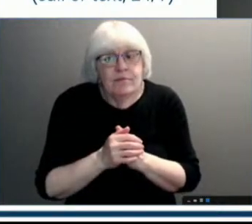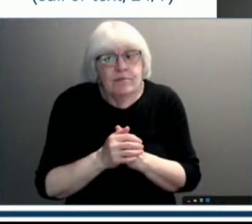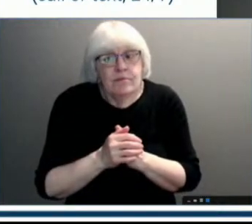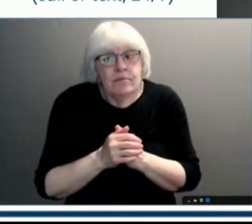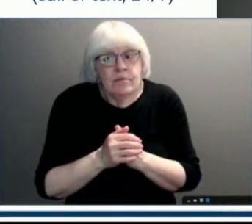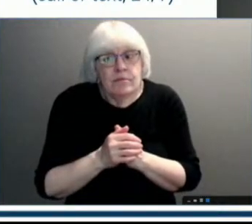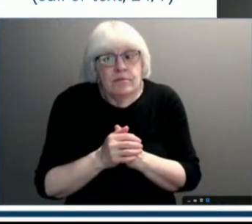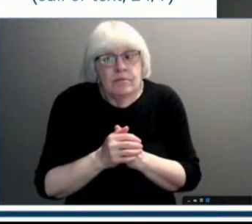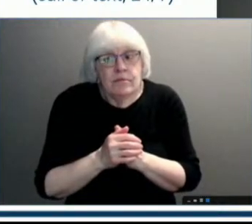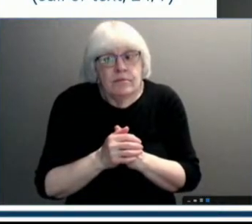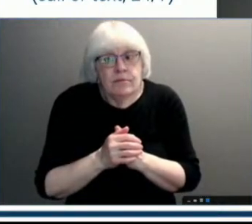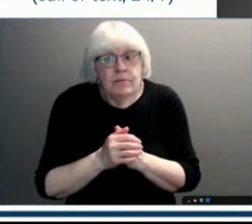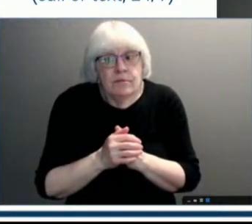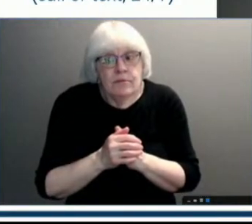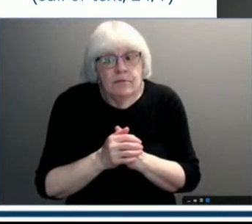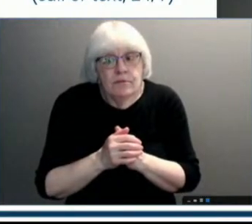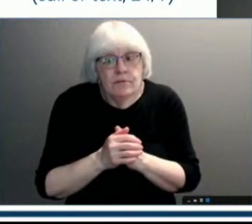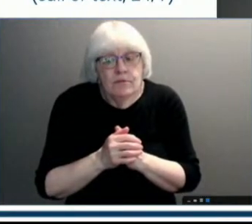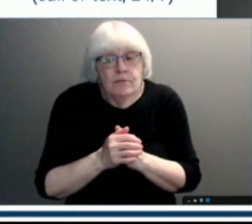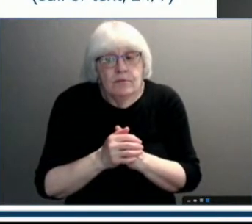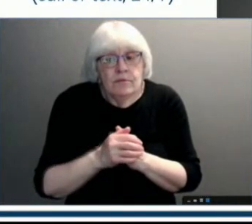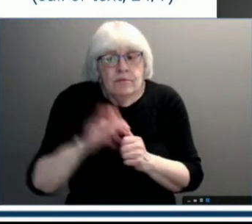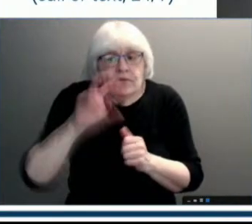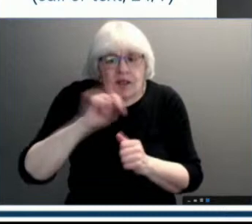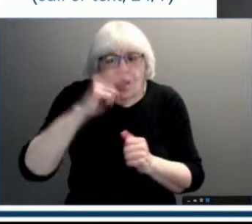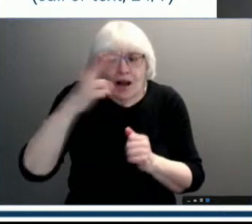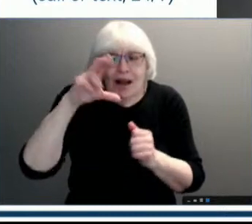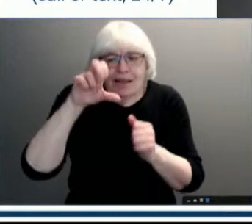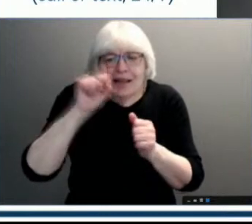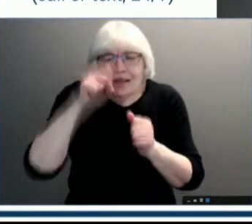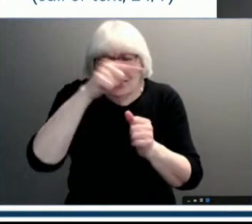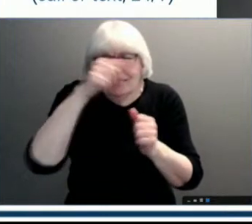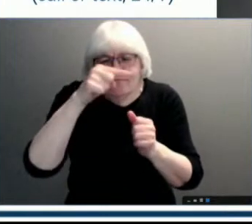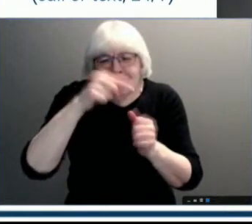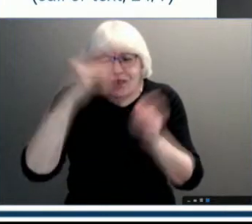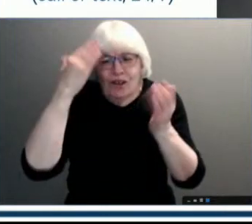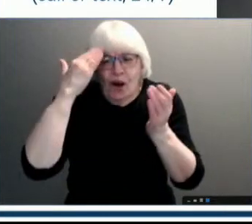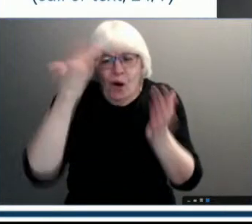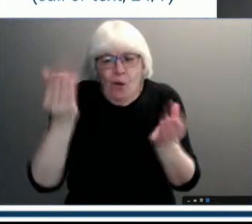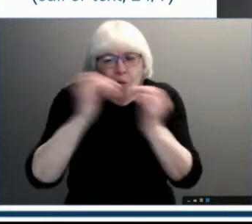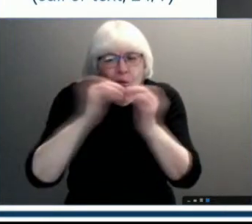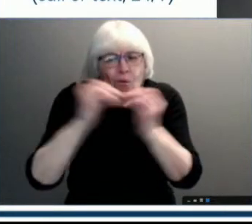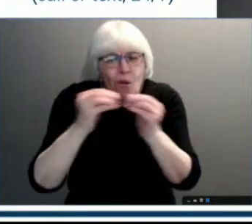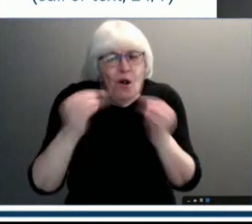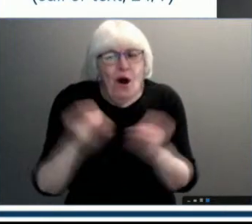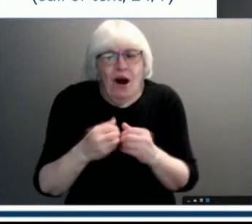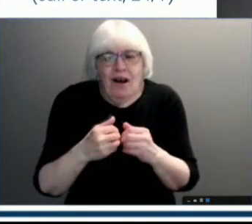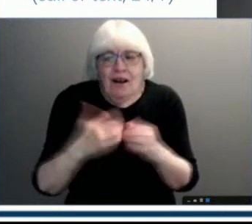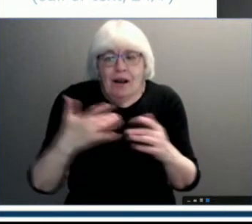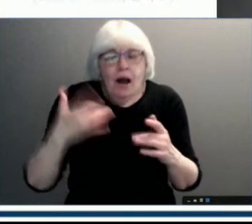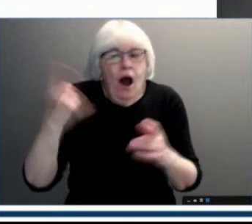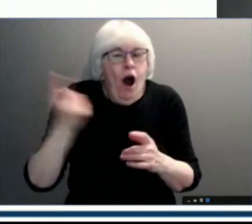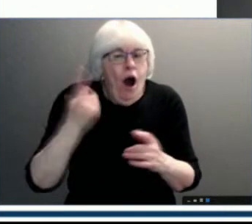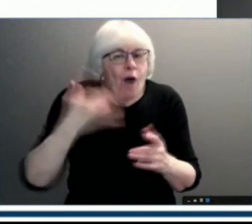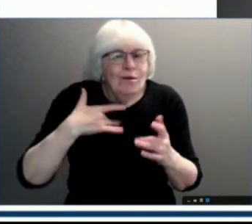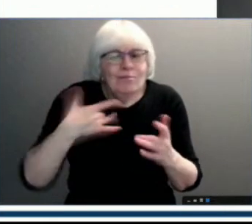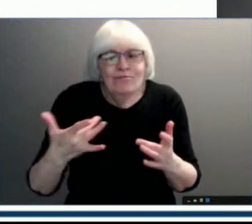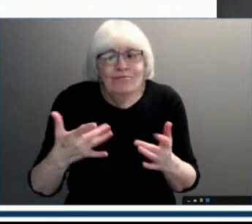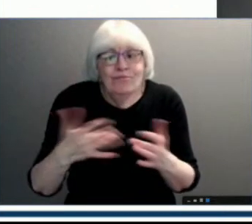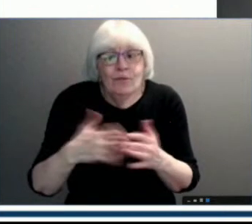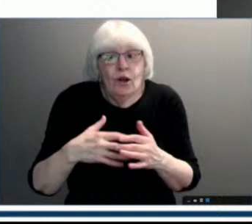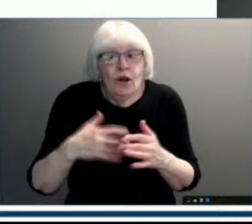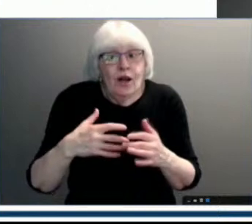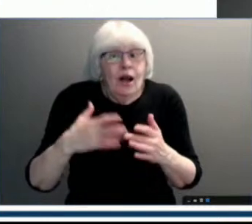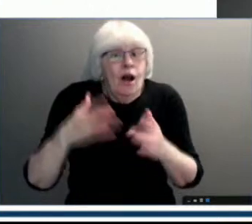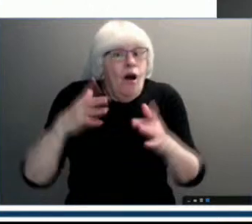that three reasons. There were always slowdowns of services over the holiday period